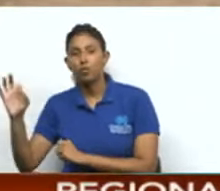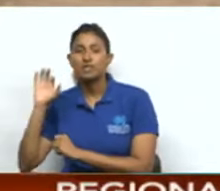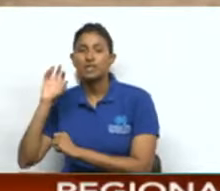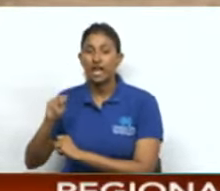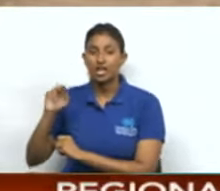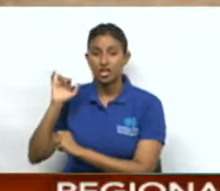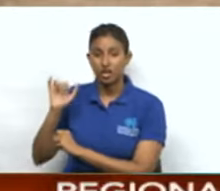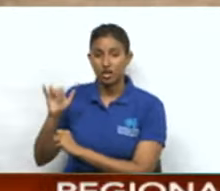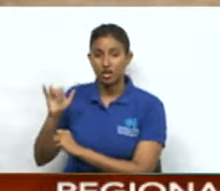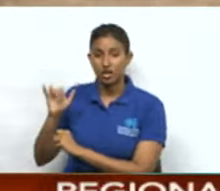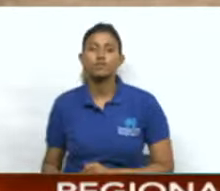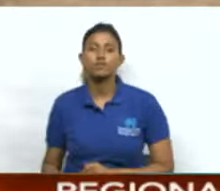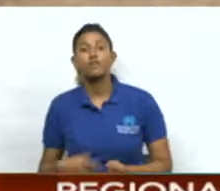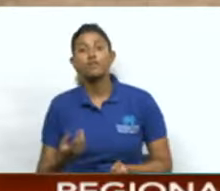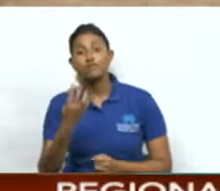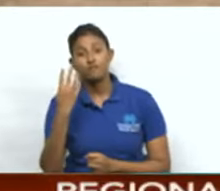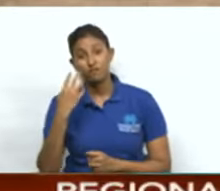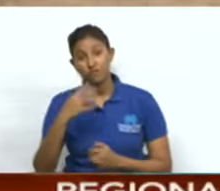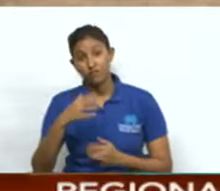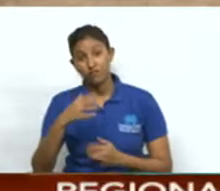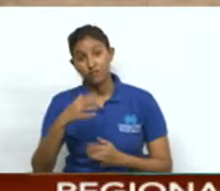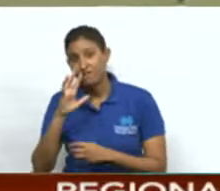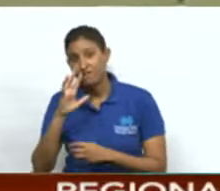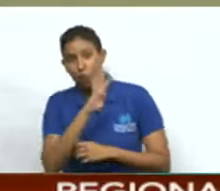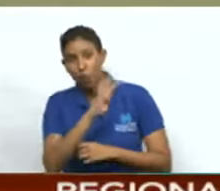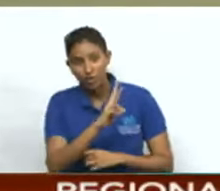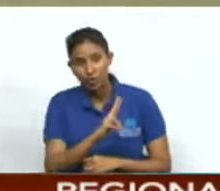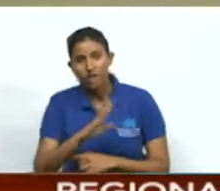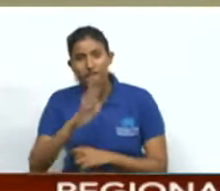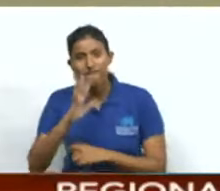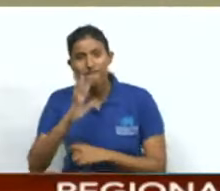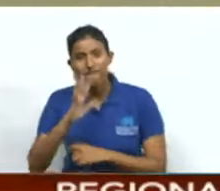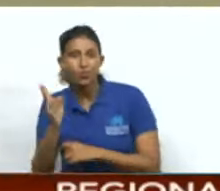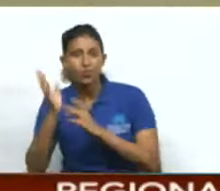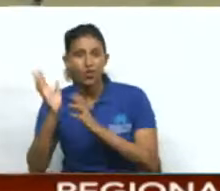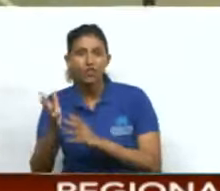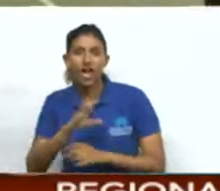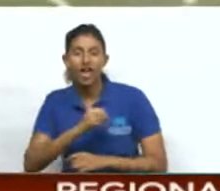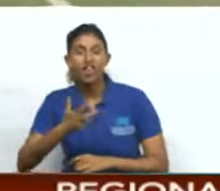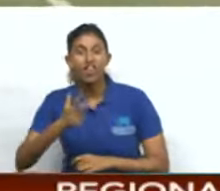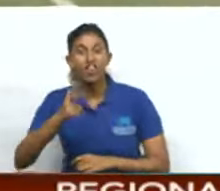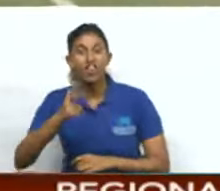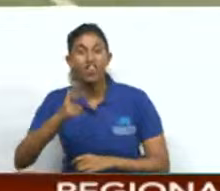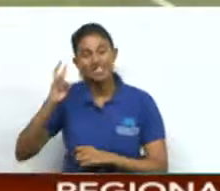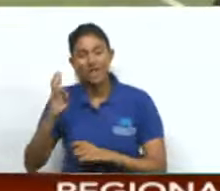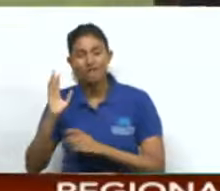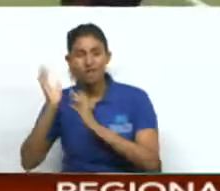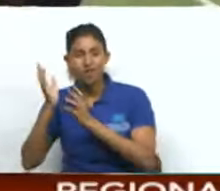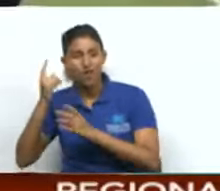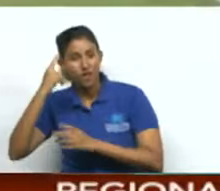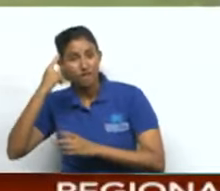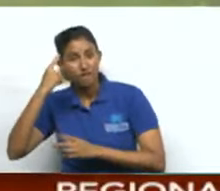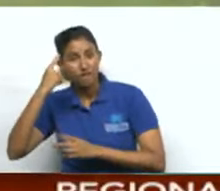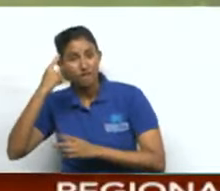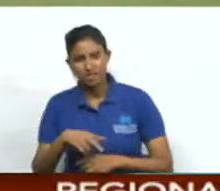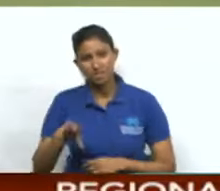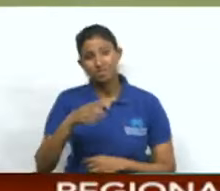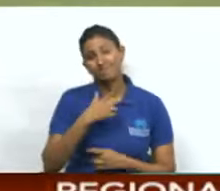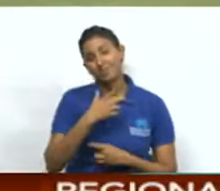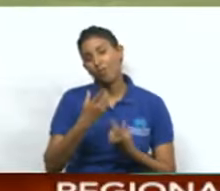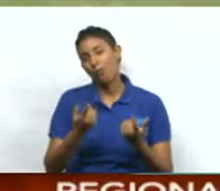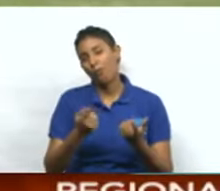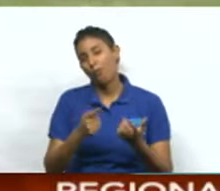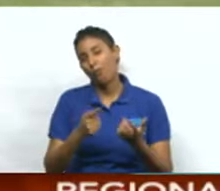52, and Joshua Bishop's 37 from 23 added further spark to get the Academy to 263 all out